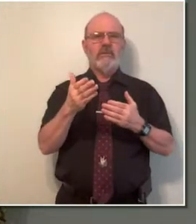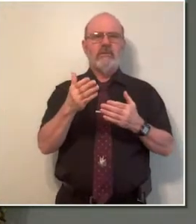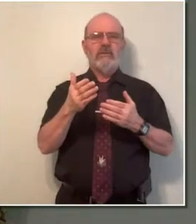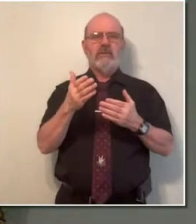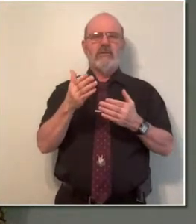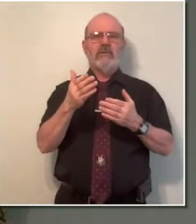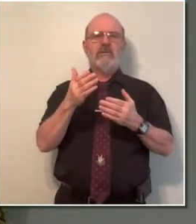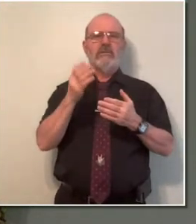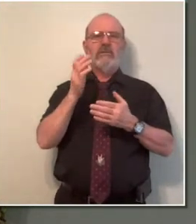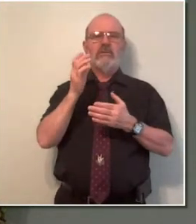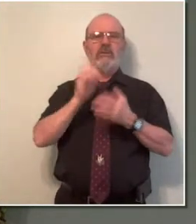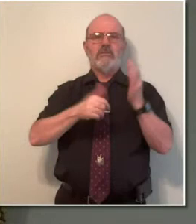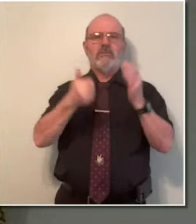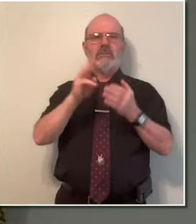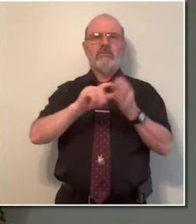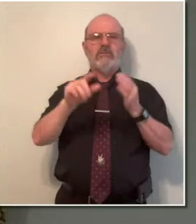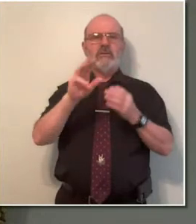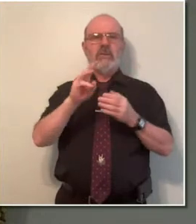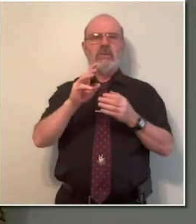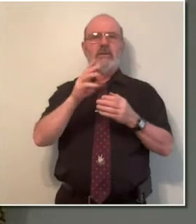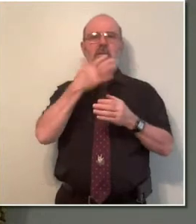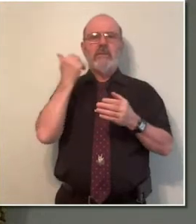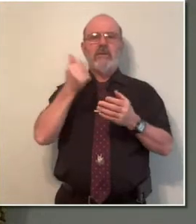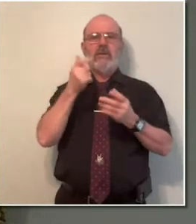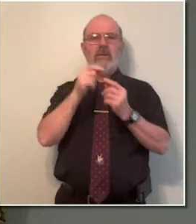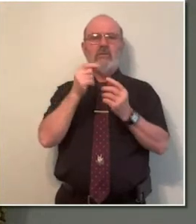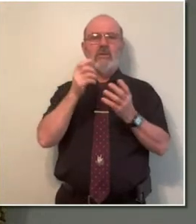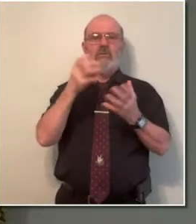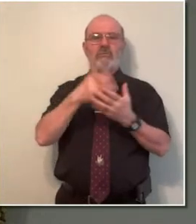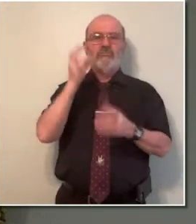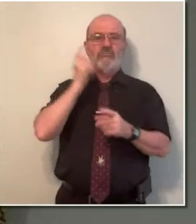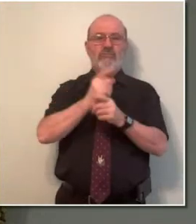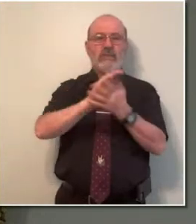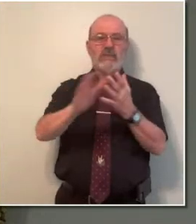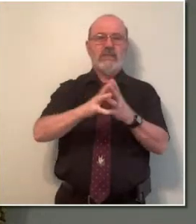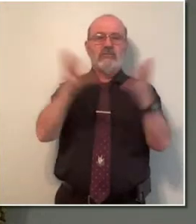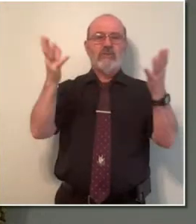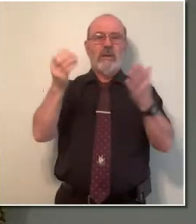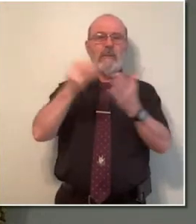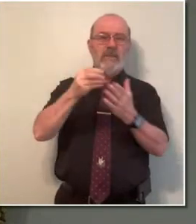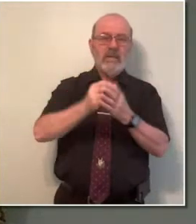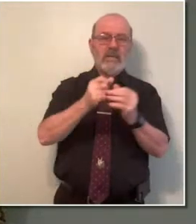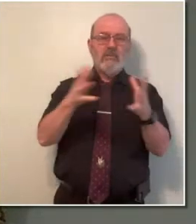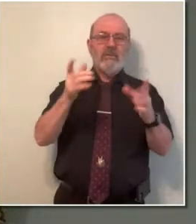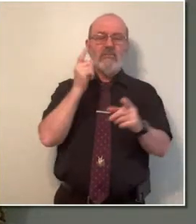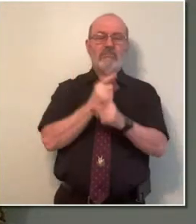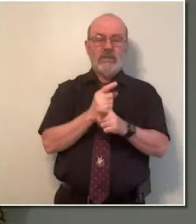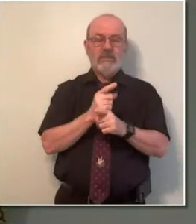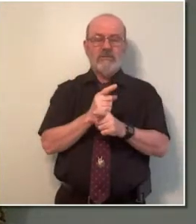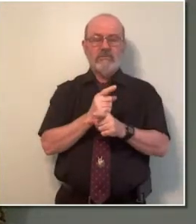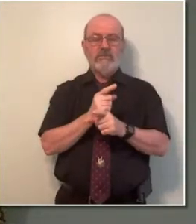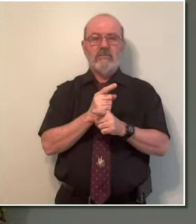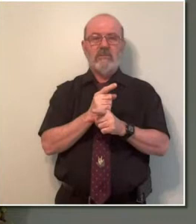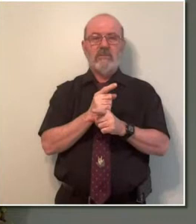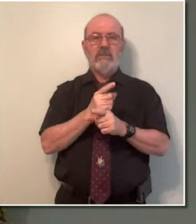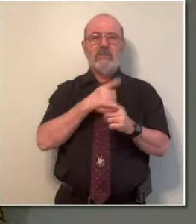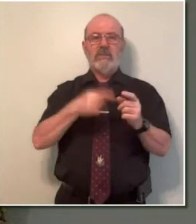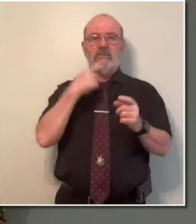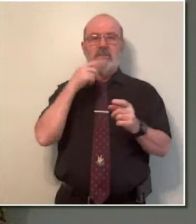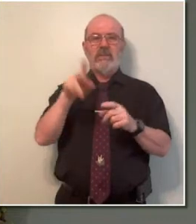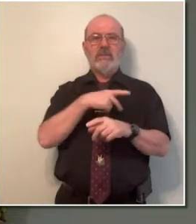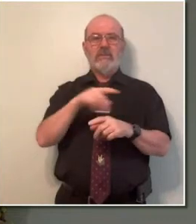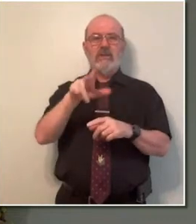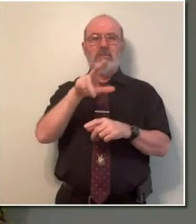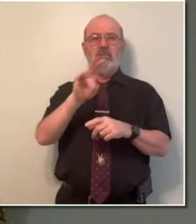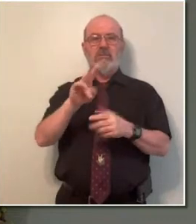8. Better is a little with righteousness than great revenues without right. David said in Psalms 37 and